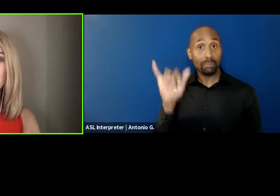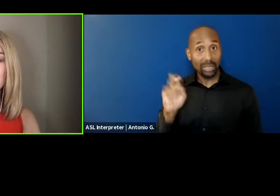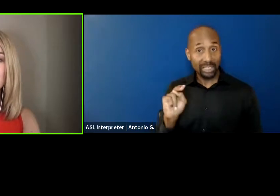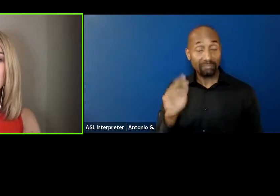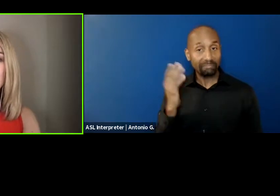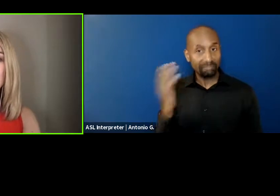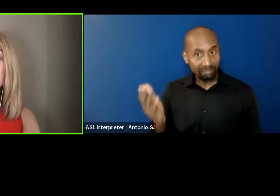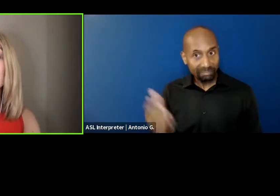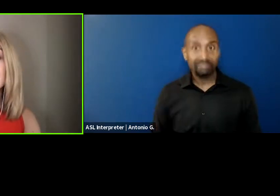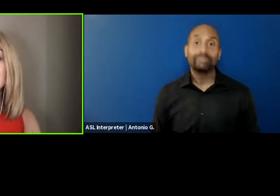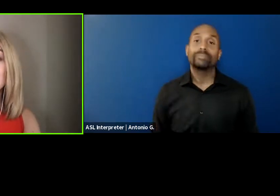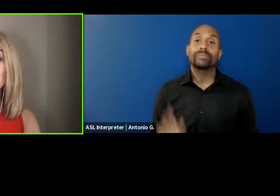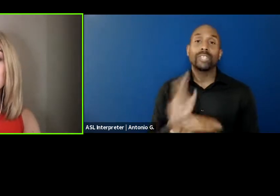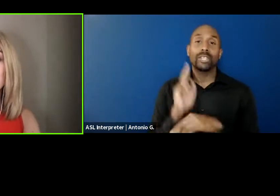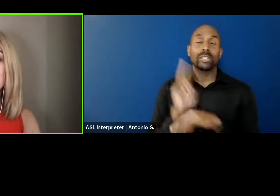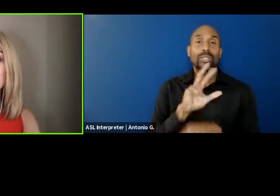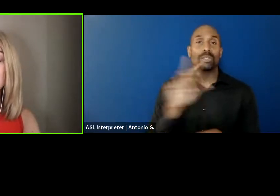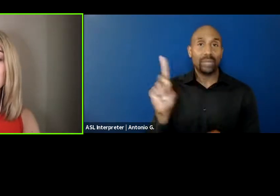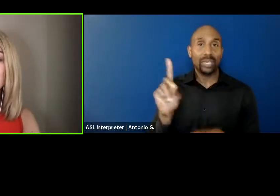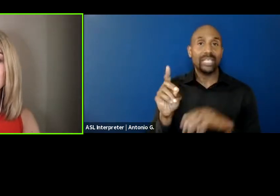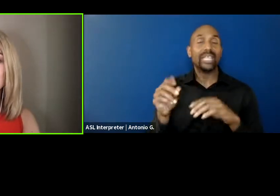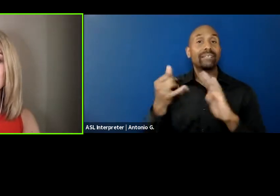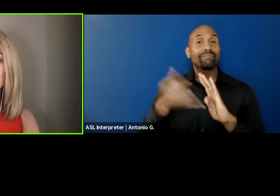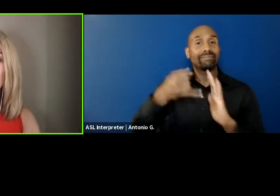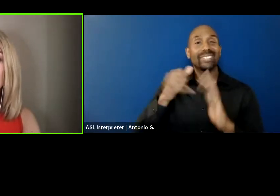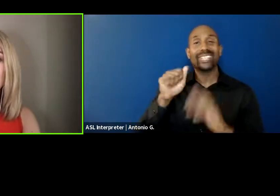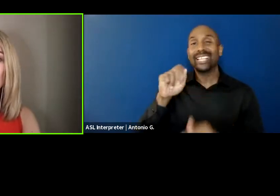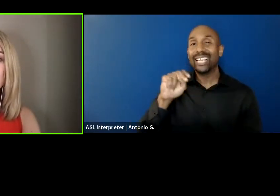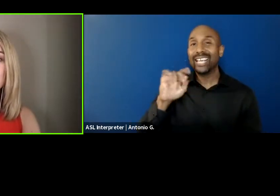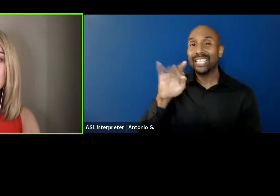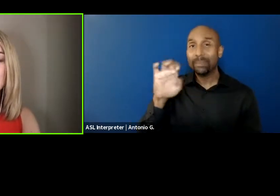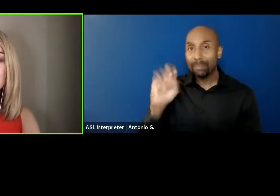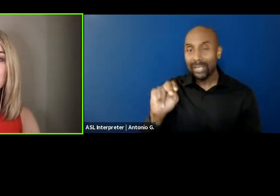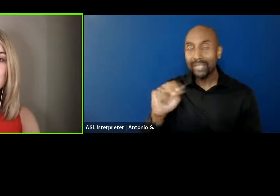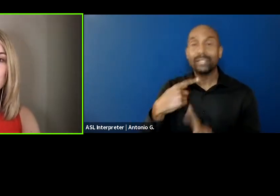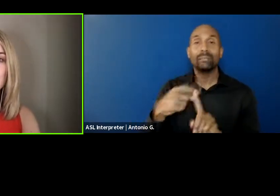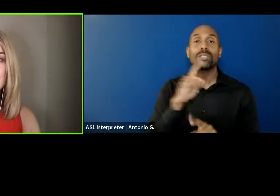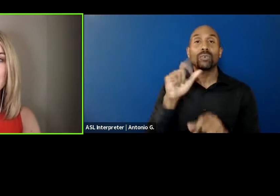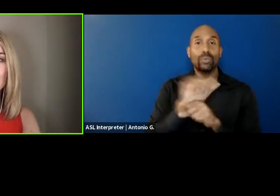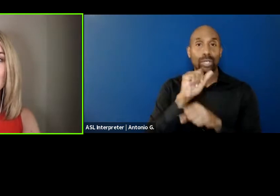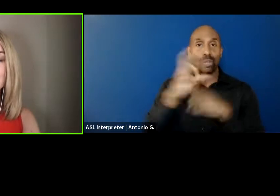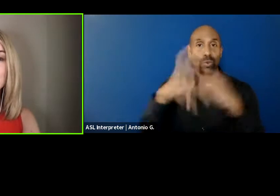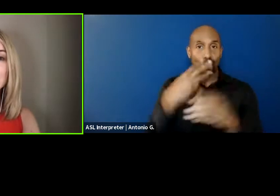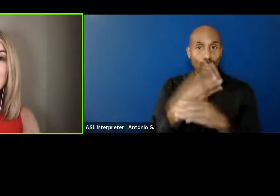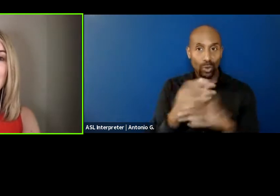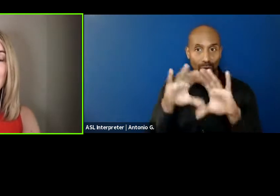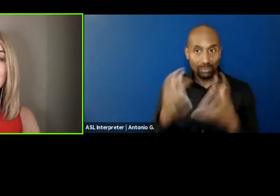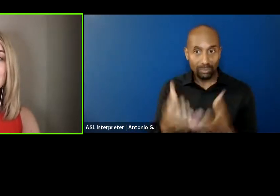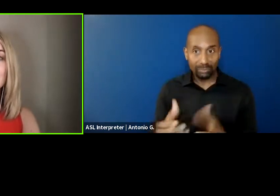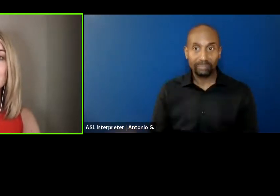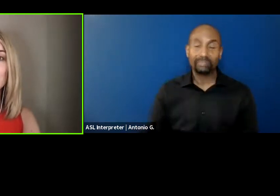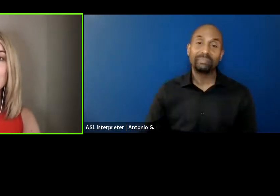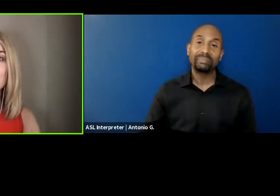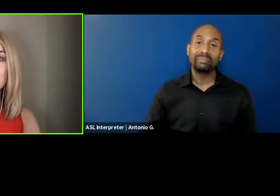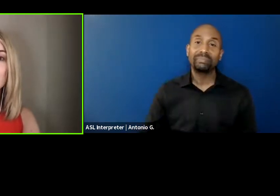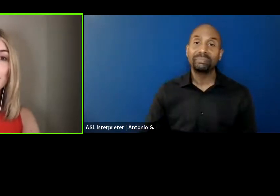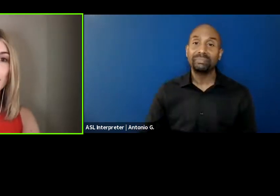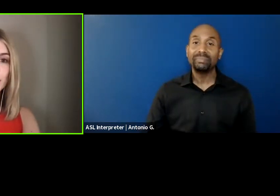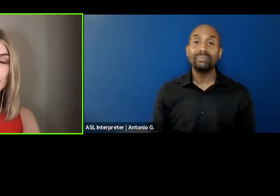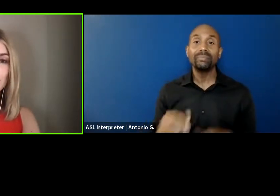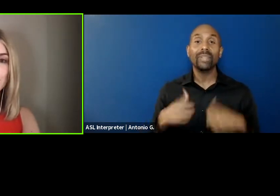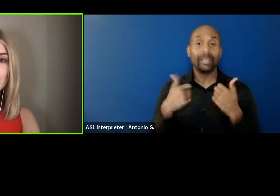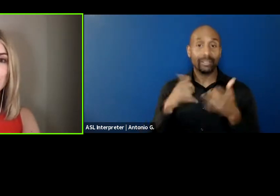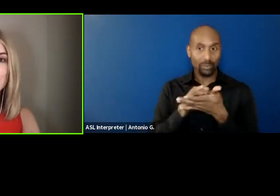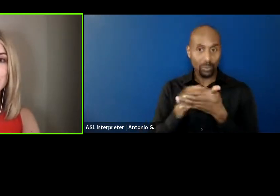history, and the legacies of surrealism and fluxus to create work that is as visually enthralling as it is immersed in the